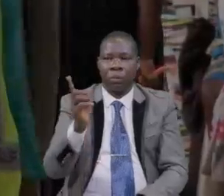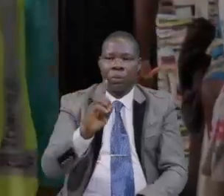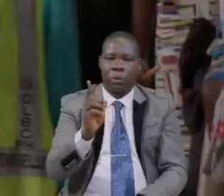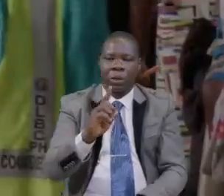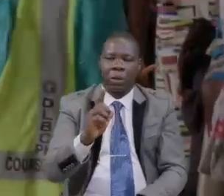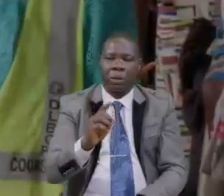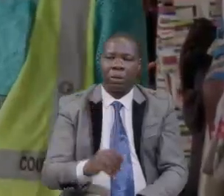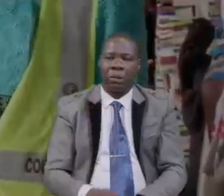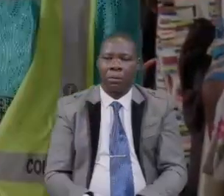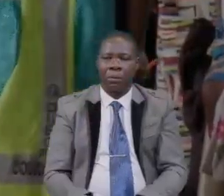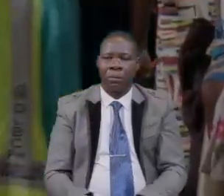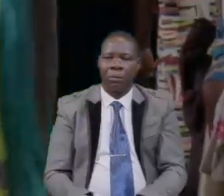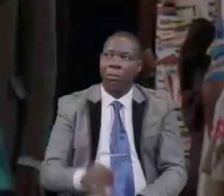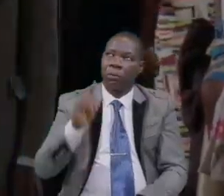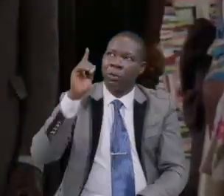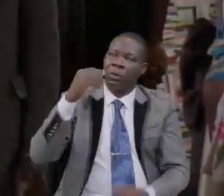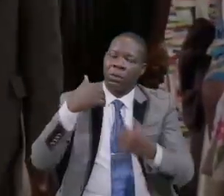he has sent you.